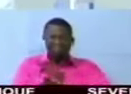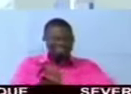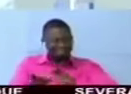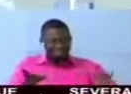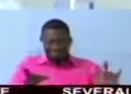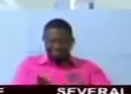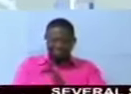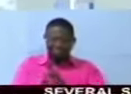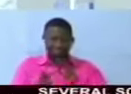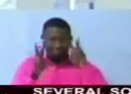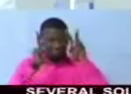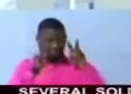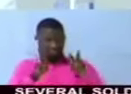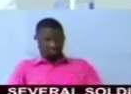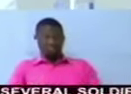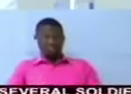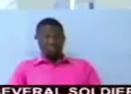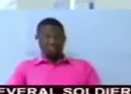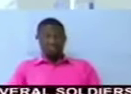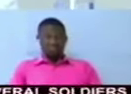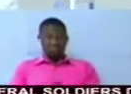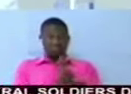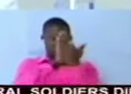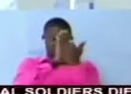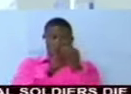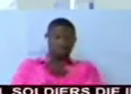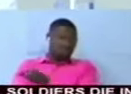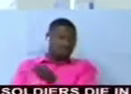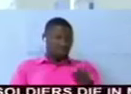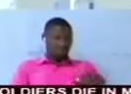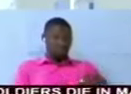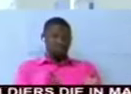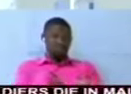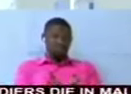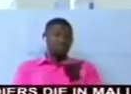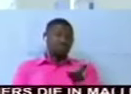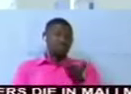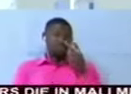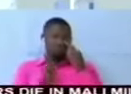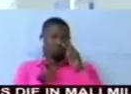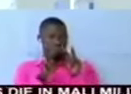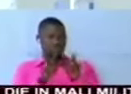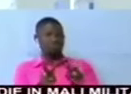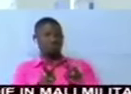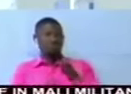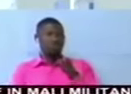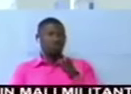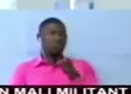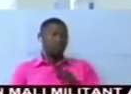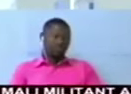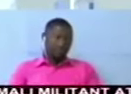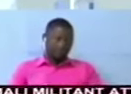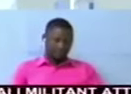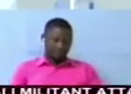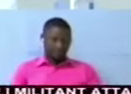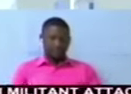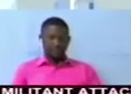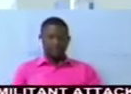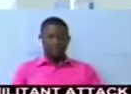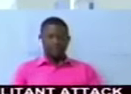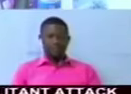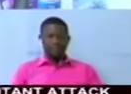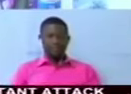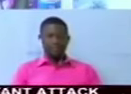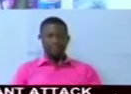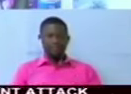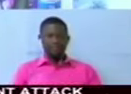this group. Bon mo ngi melni yow dañ la forcer pour nga fouté ko be set wécc ni la sa ndey juré ci kanam mbolo mom. Non lañ